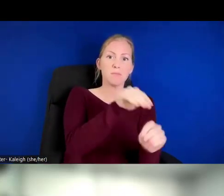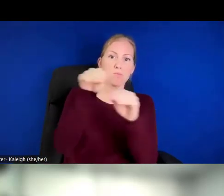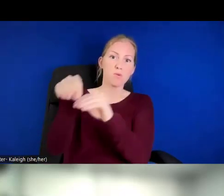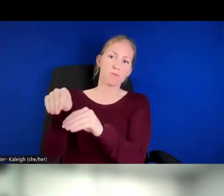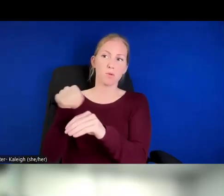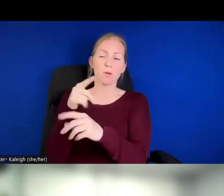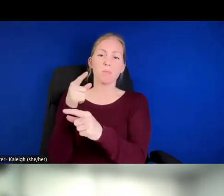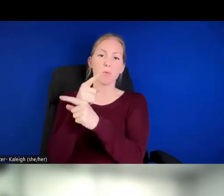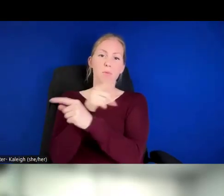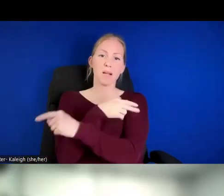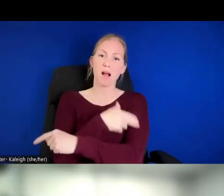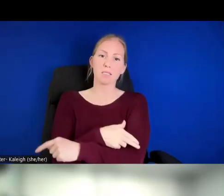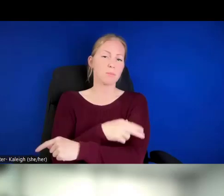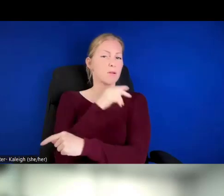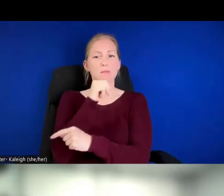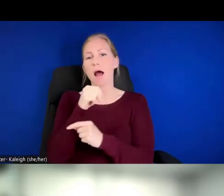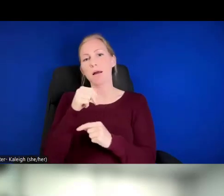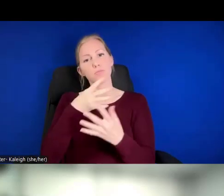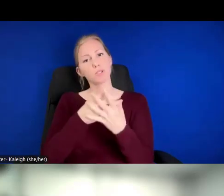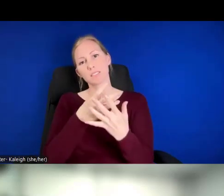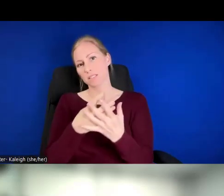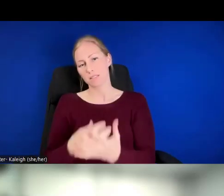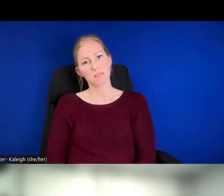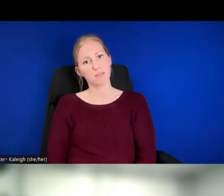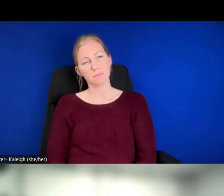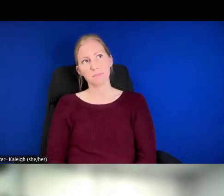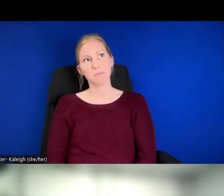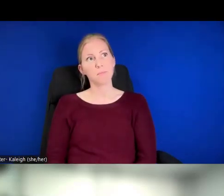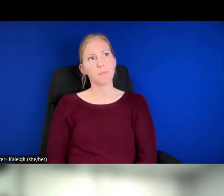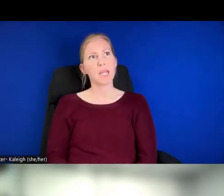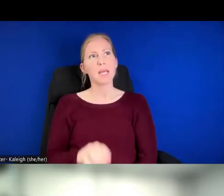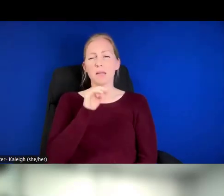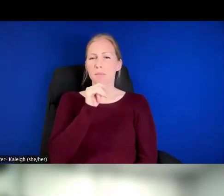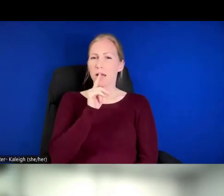And I'm not really sure I